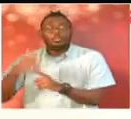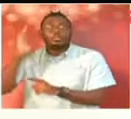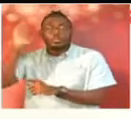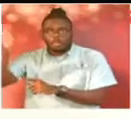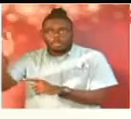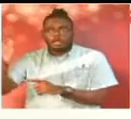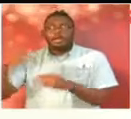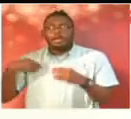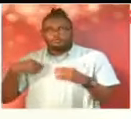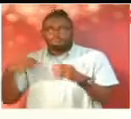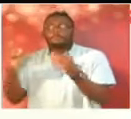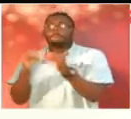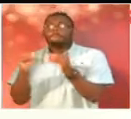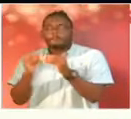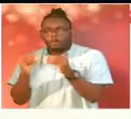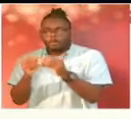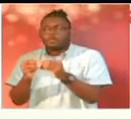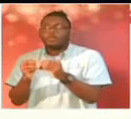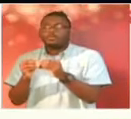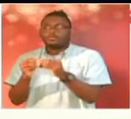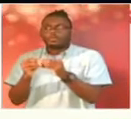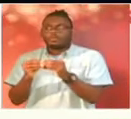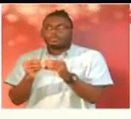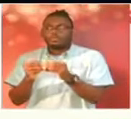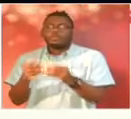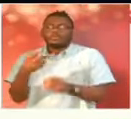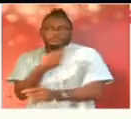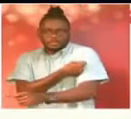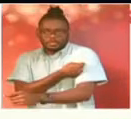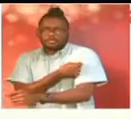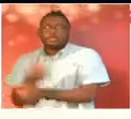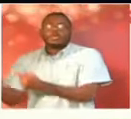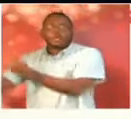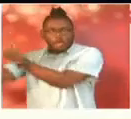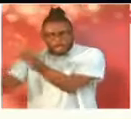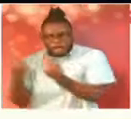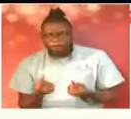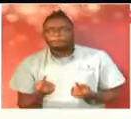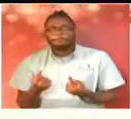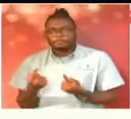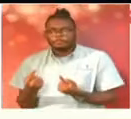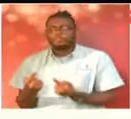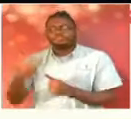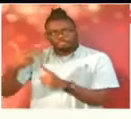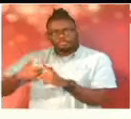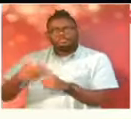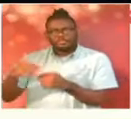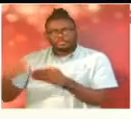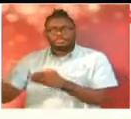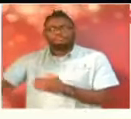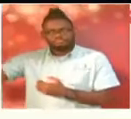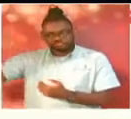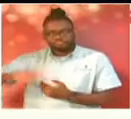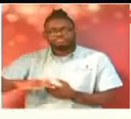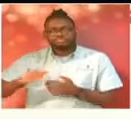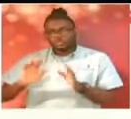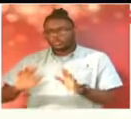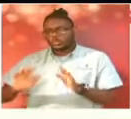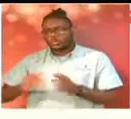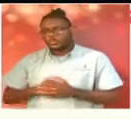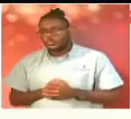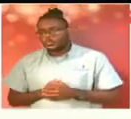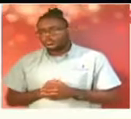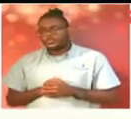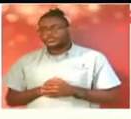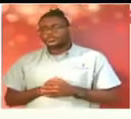to get their second dose. With respect to the geographic spread, at this point in time, when there's still a fairly